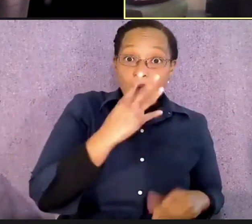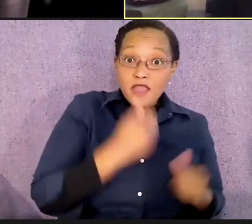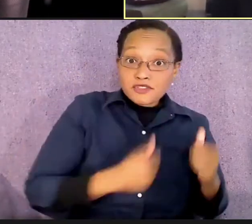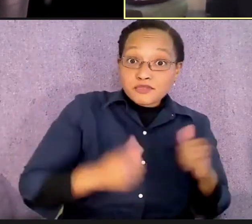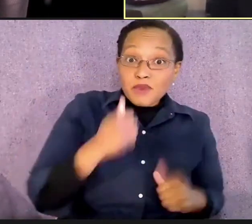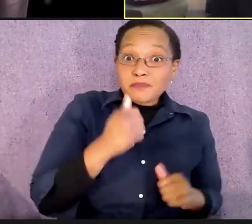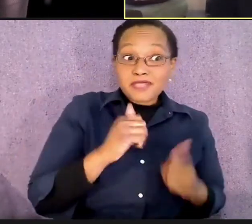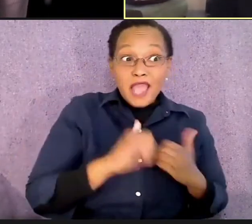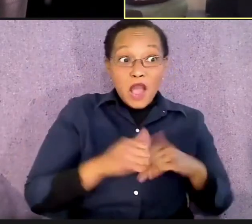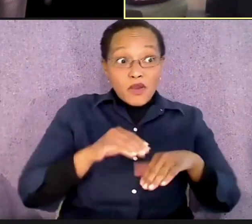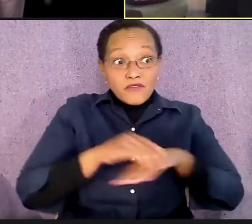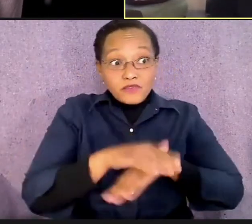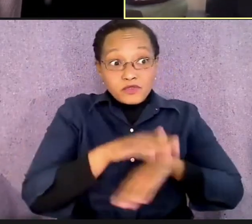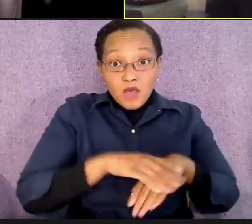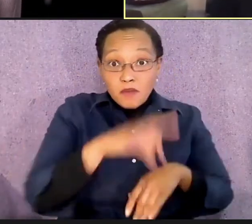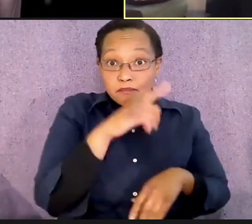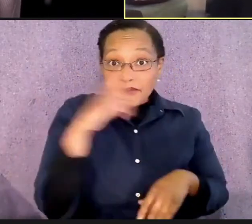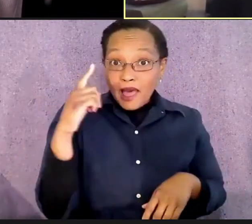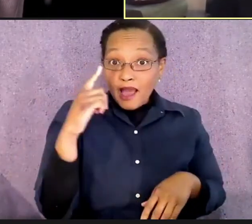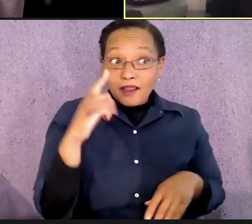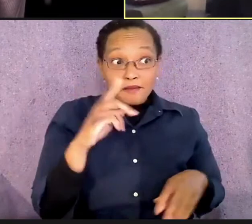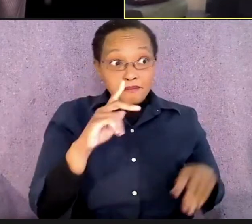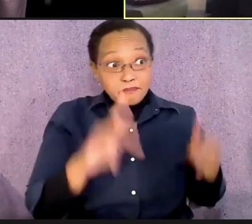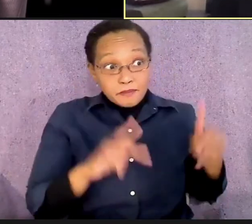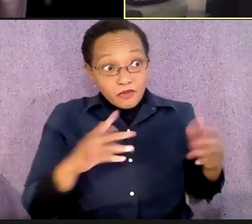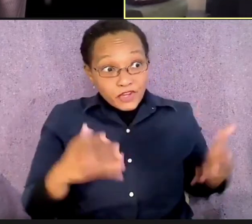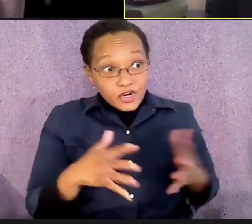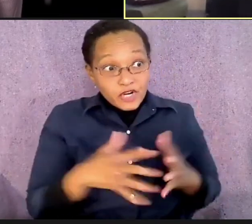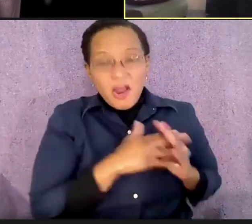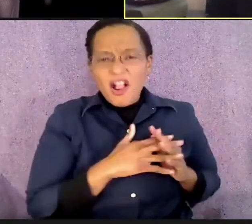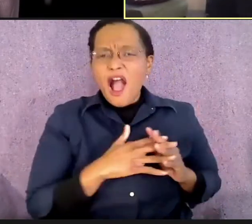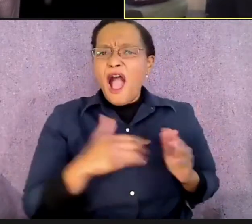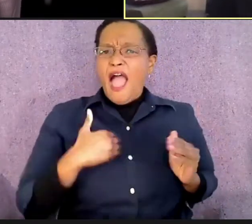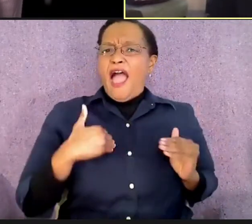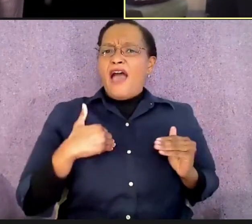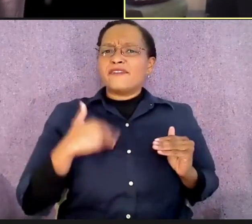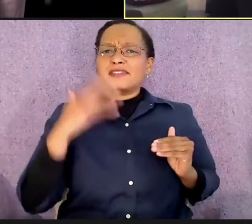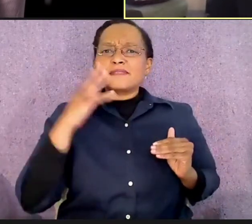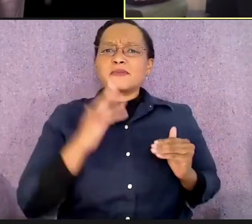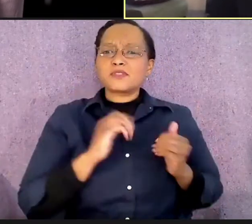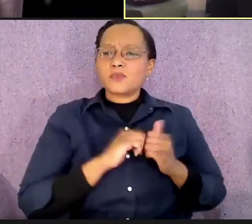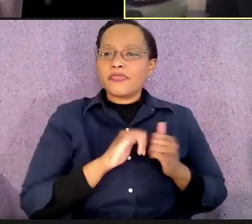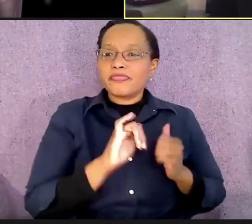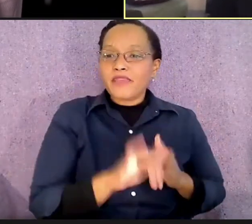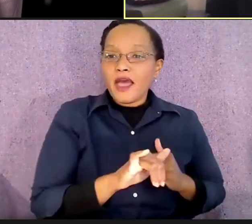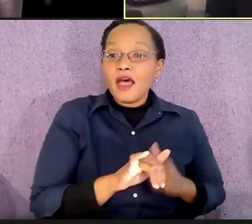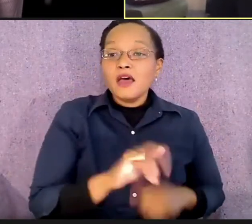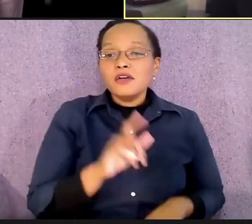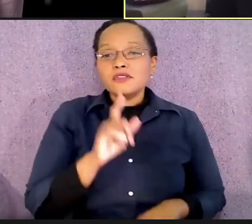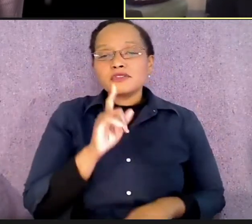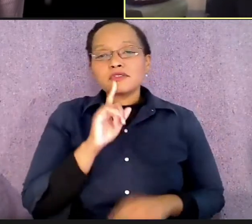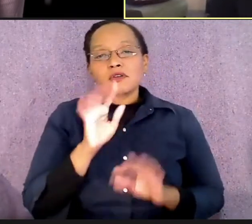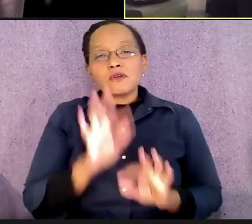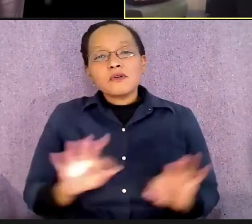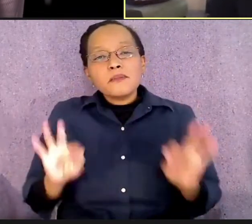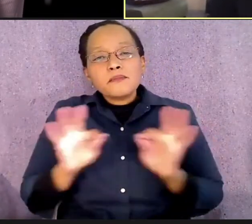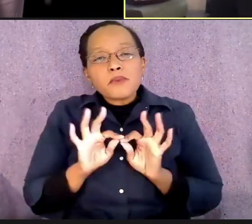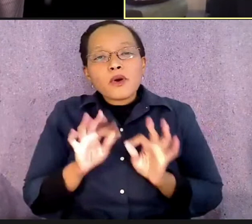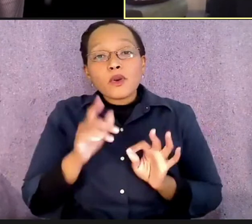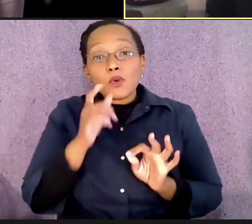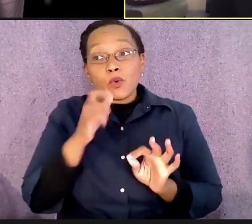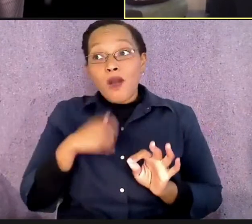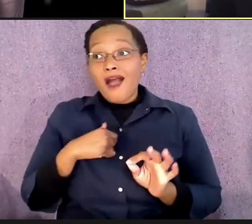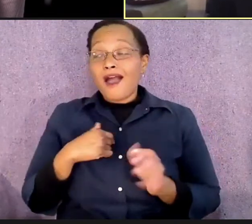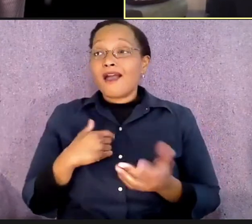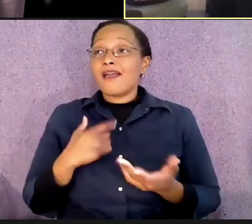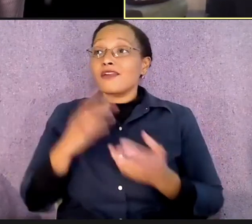in America. So I get to lean into that episode. It's important for me that the people I respect, the people who've educated me, the